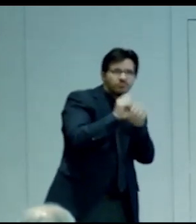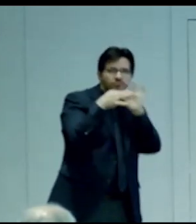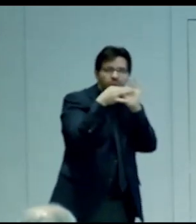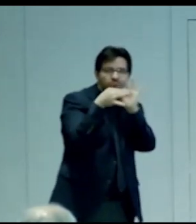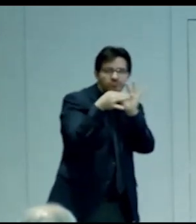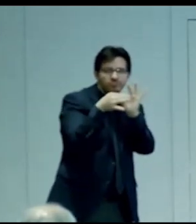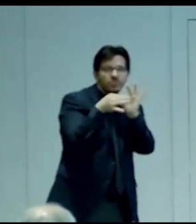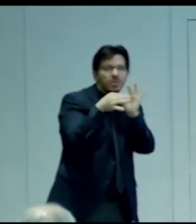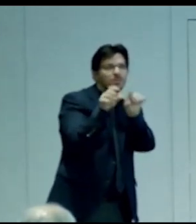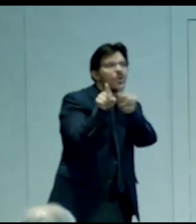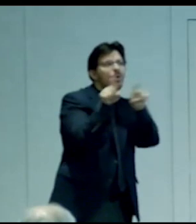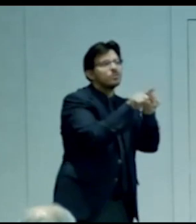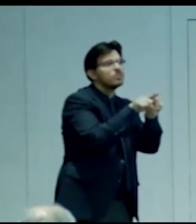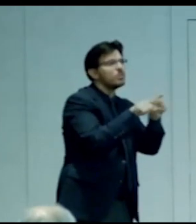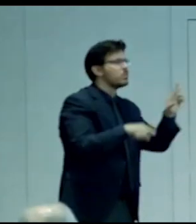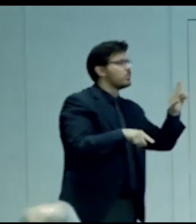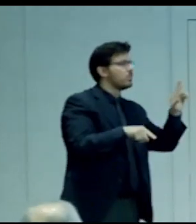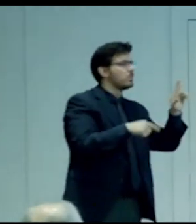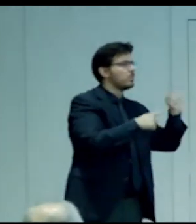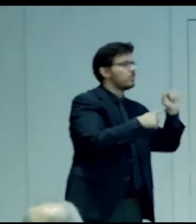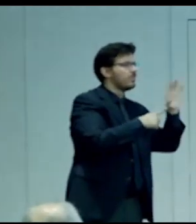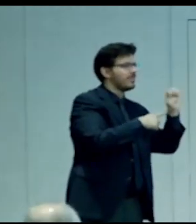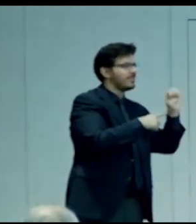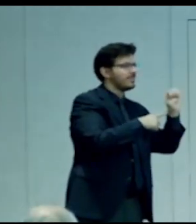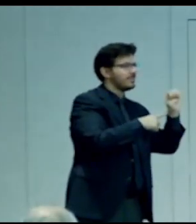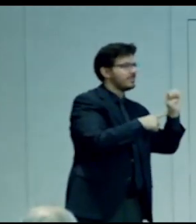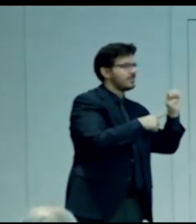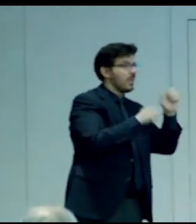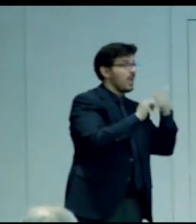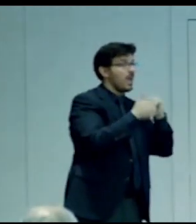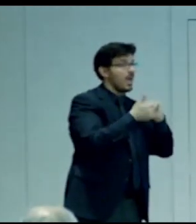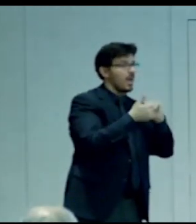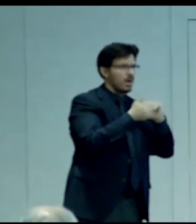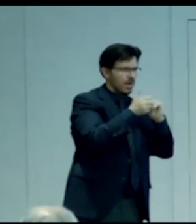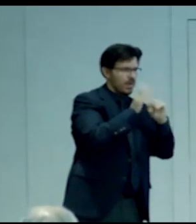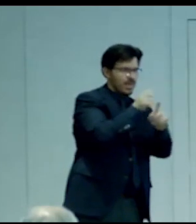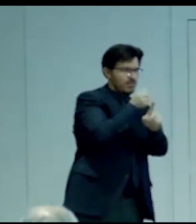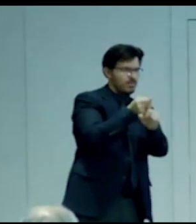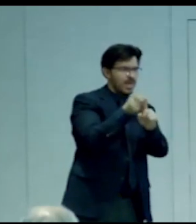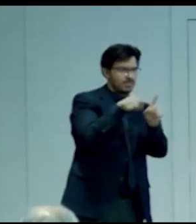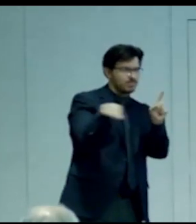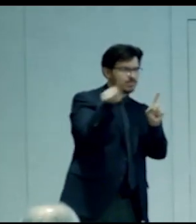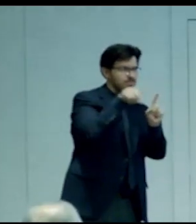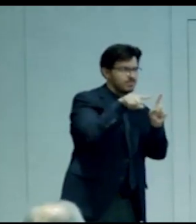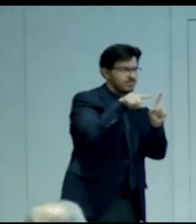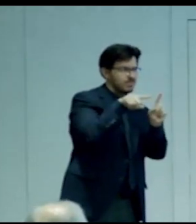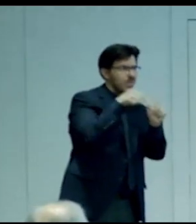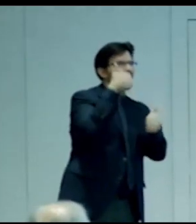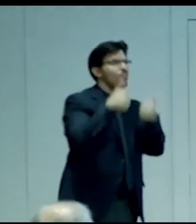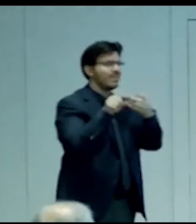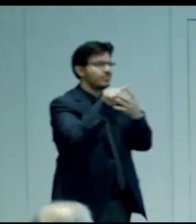ask, what does race, what of these components does race impact, and which of those components